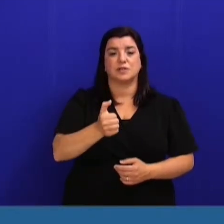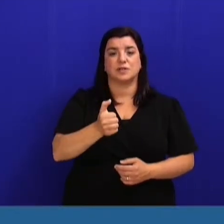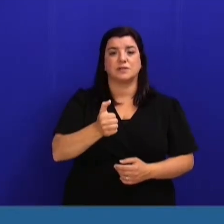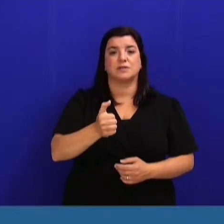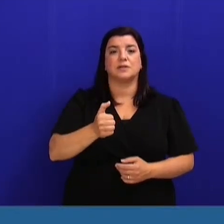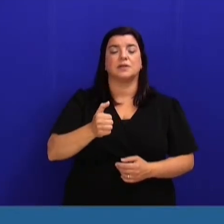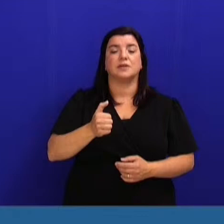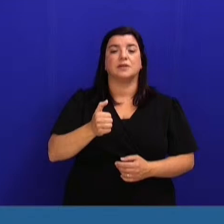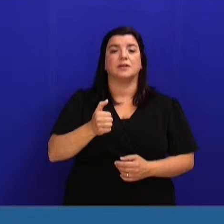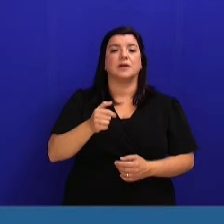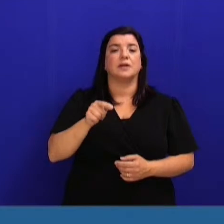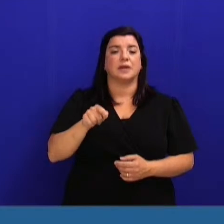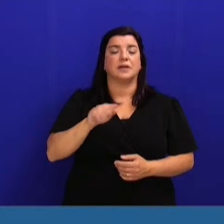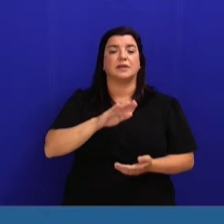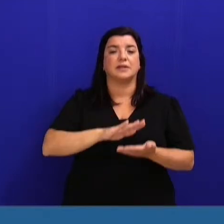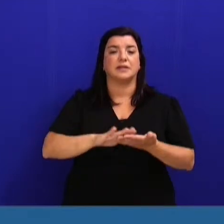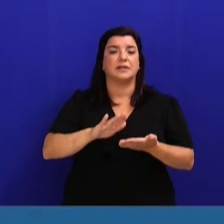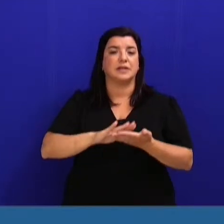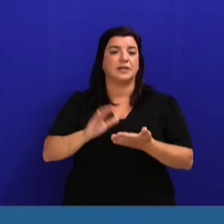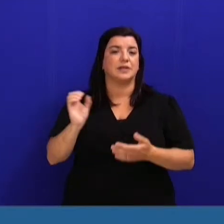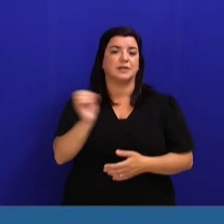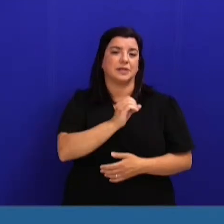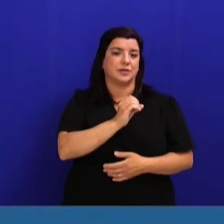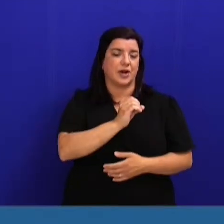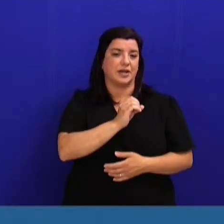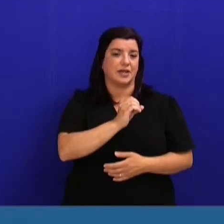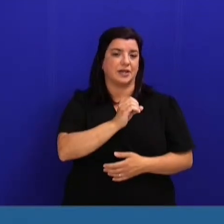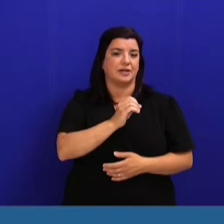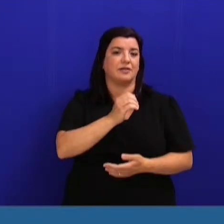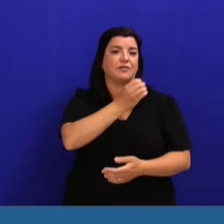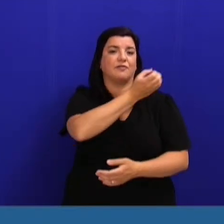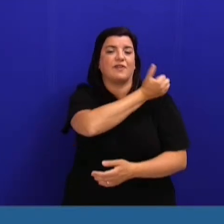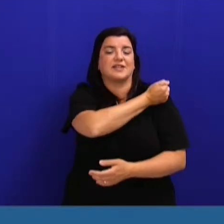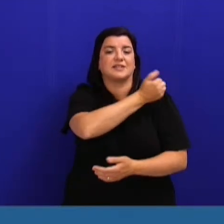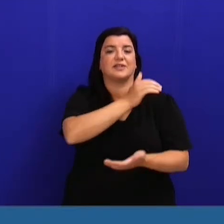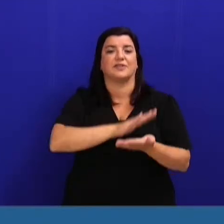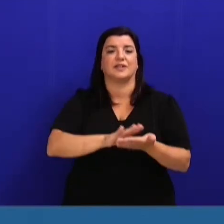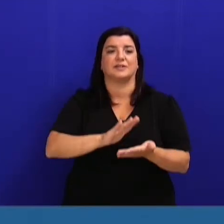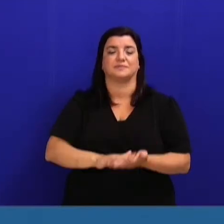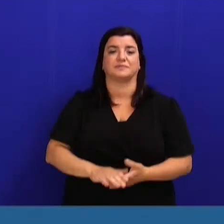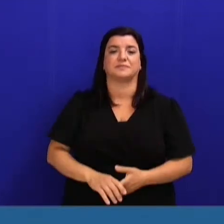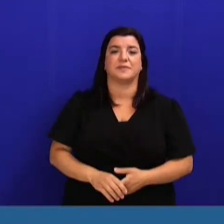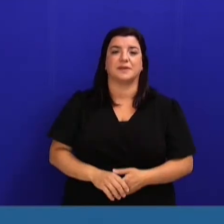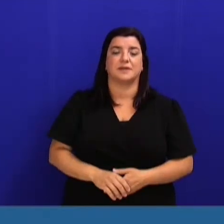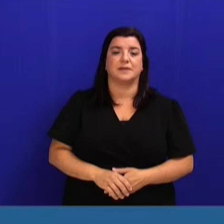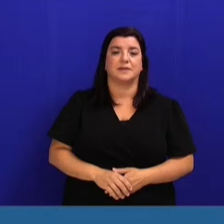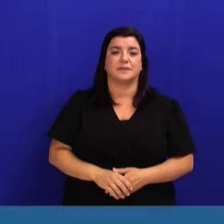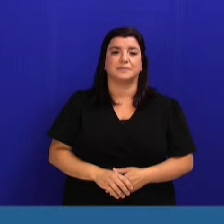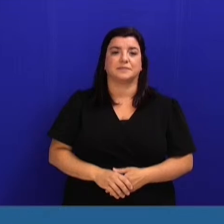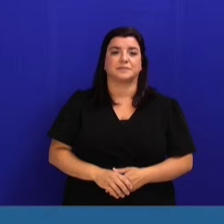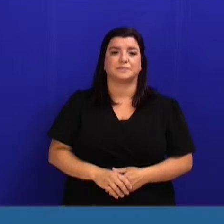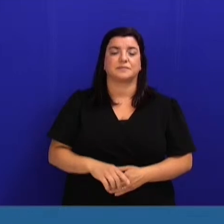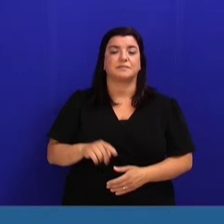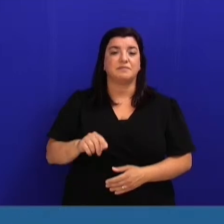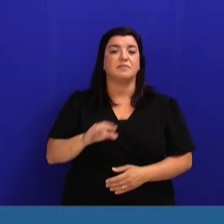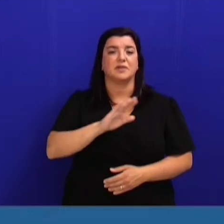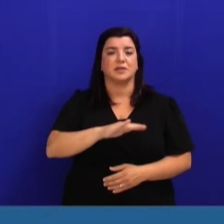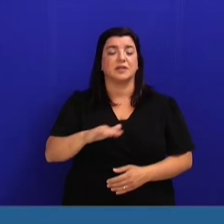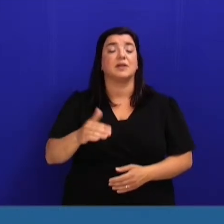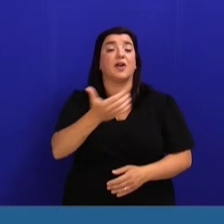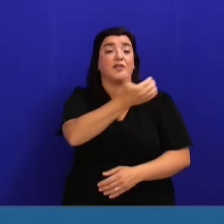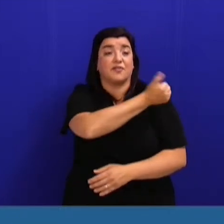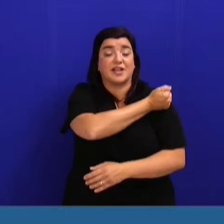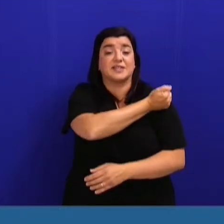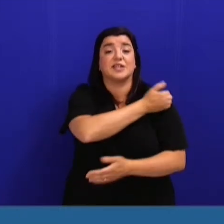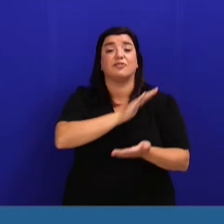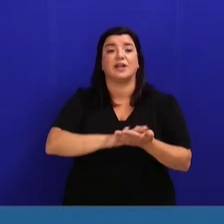341,000 people who have actually taken the full vaccination course, which is very good, having this amount of our population which is